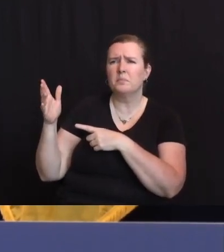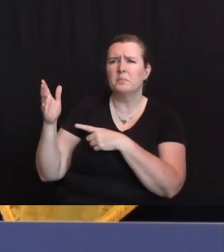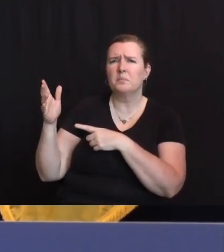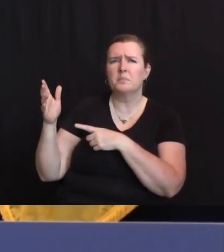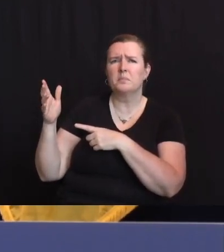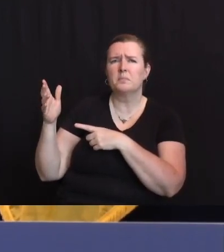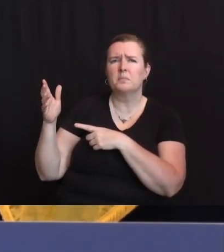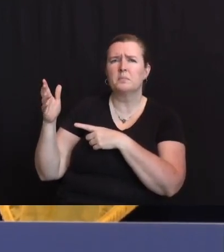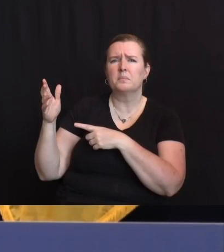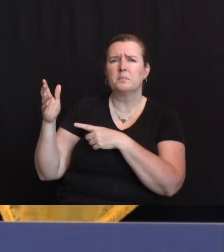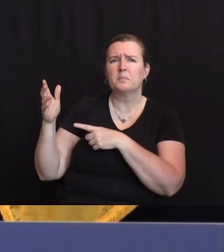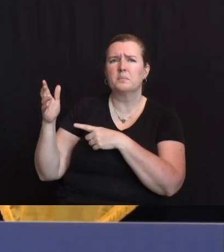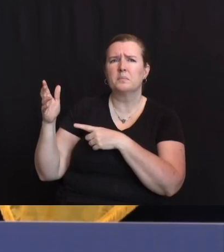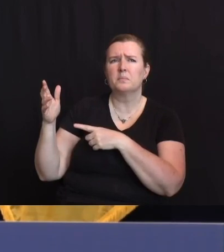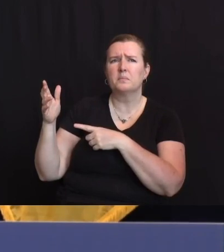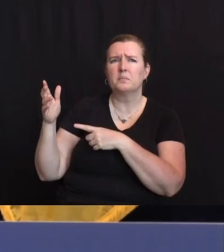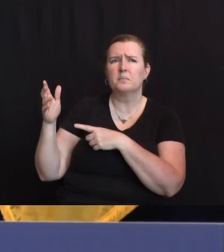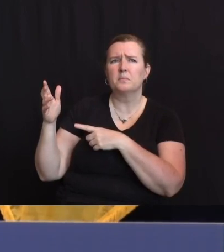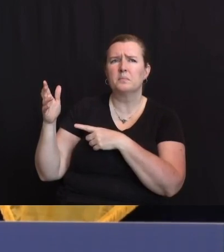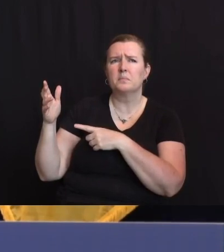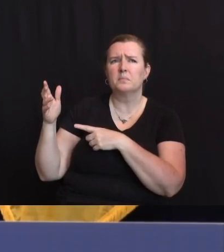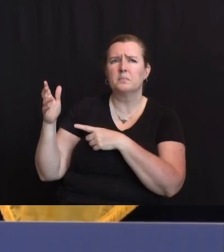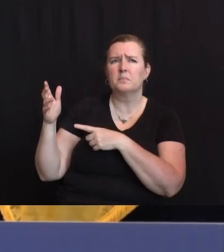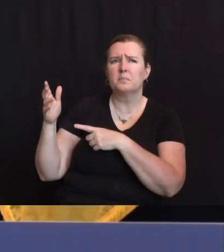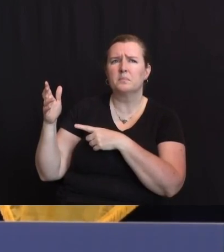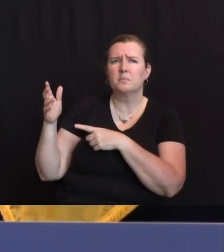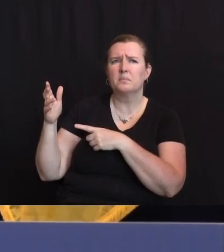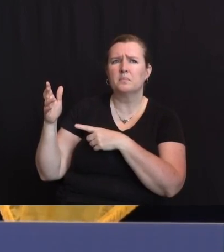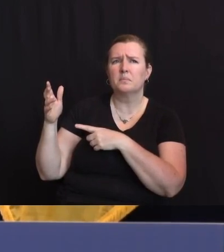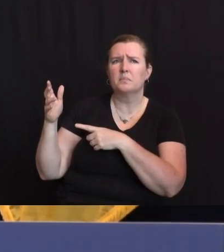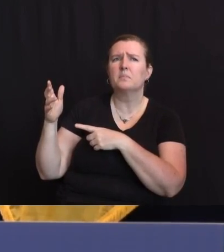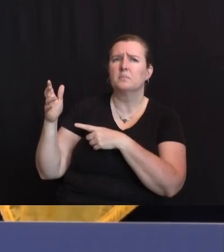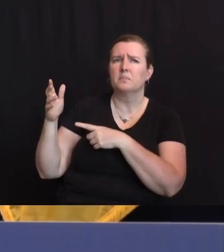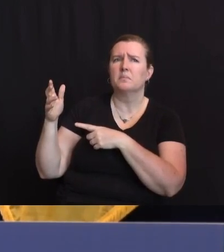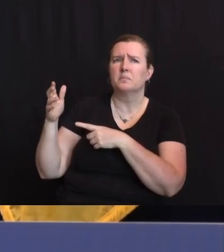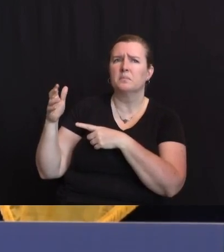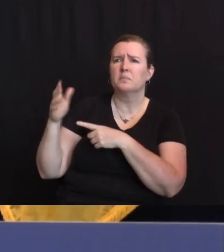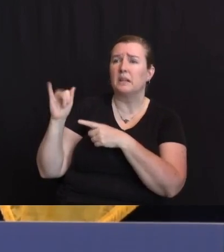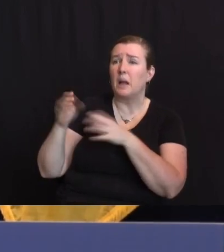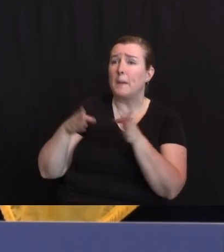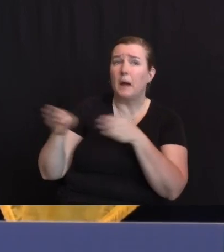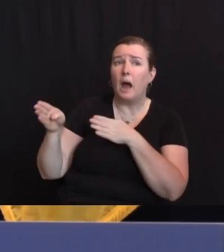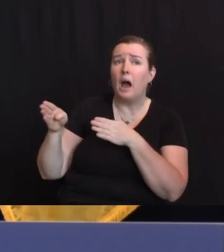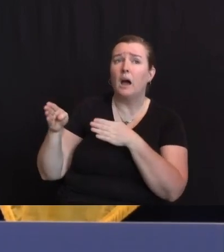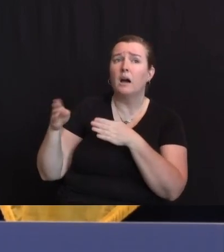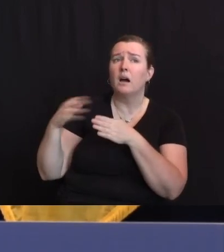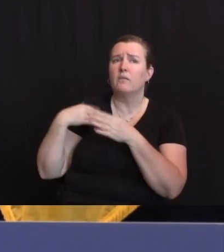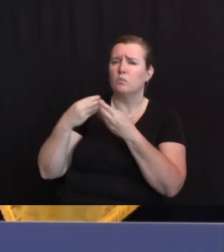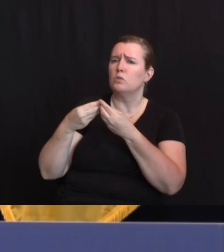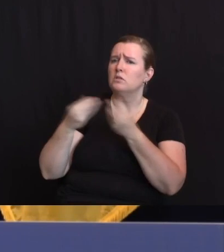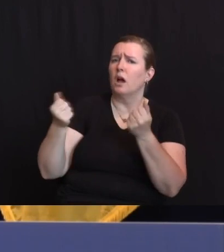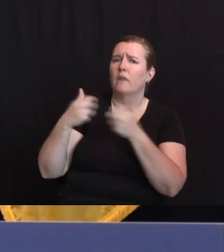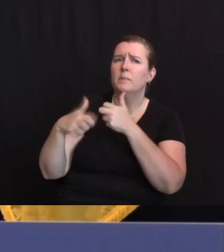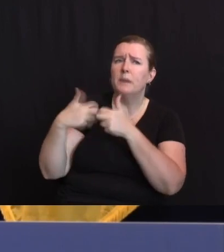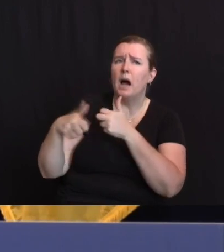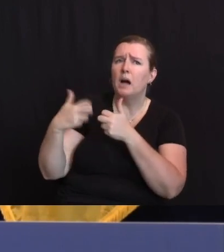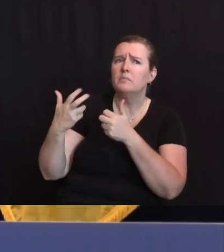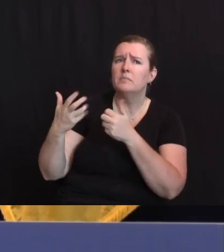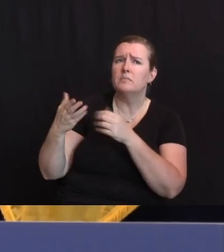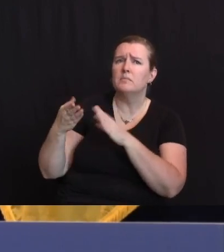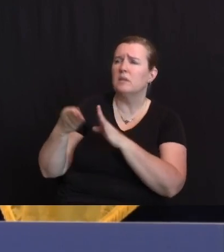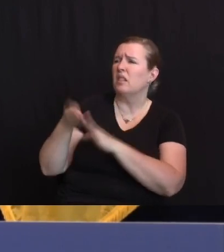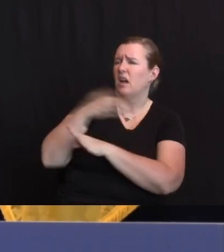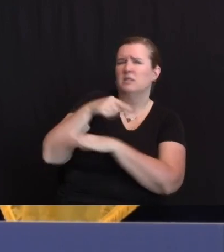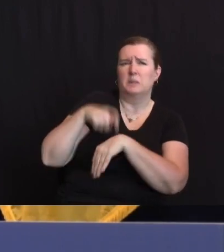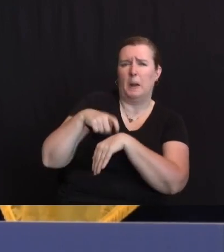But in broad strokes, I think what the plan is trying to do is solve problems that we've had with the last package, both by giving more money,